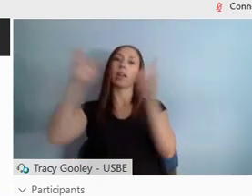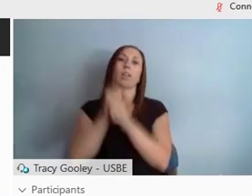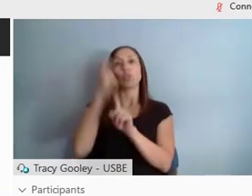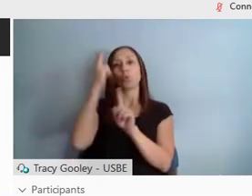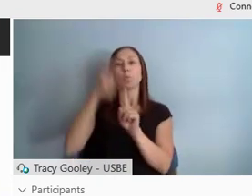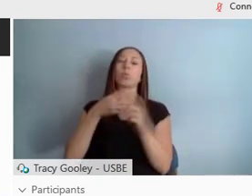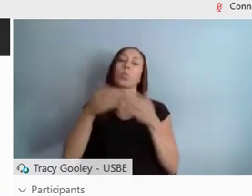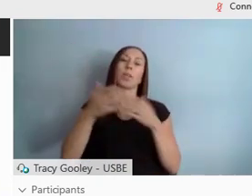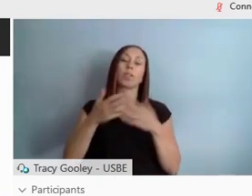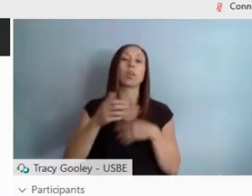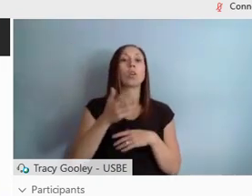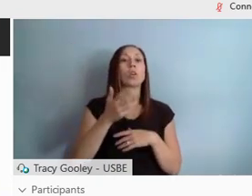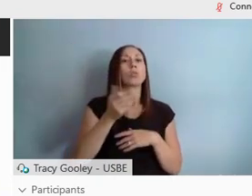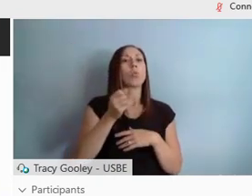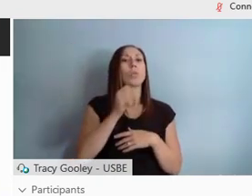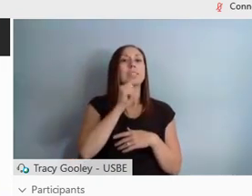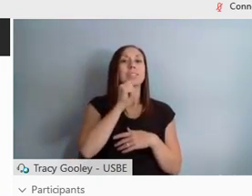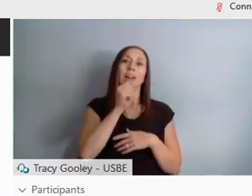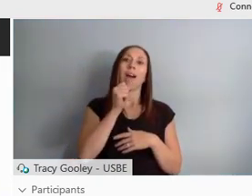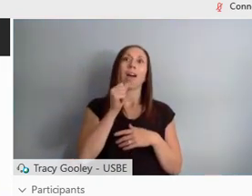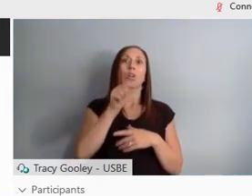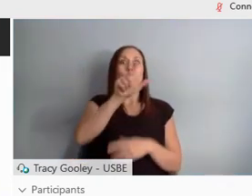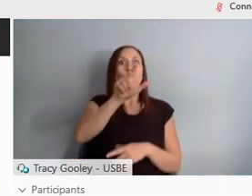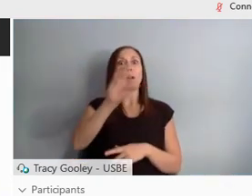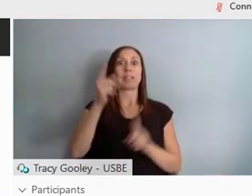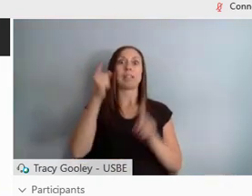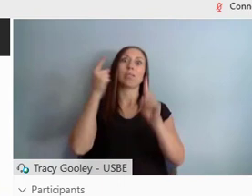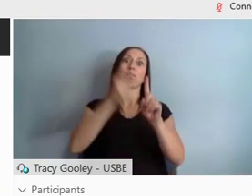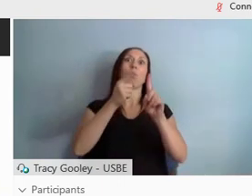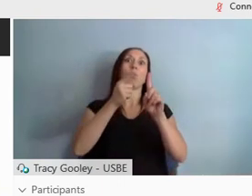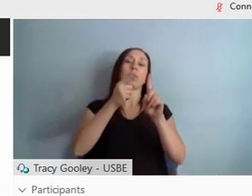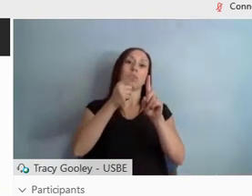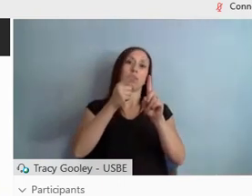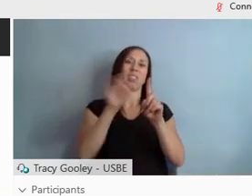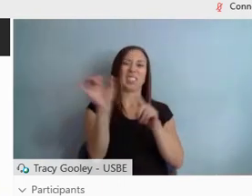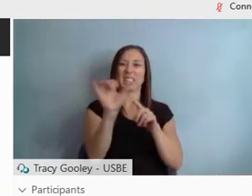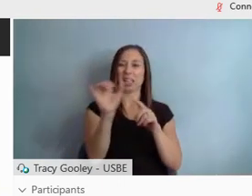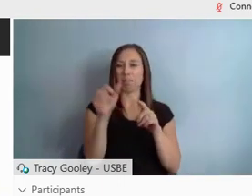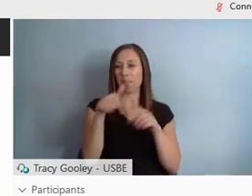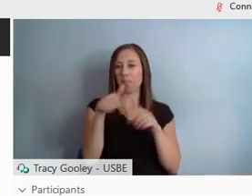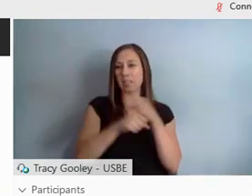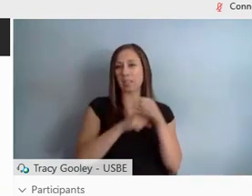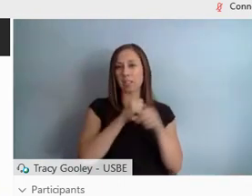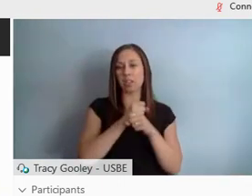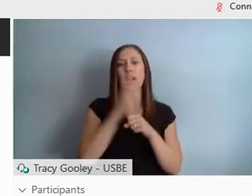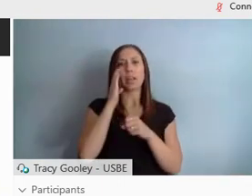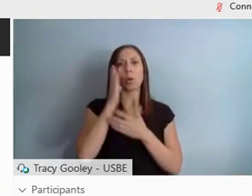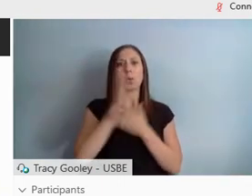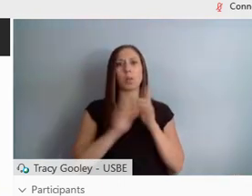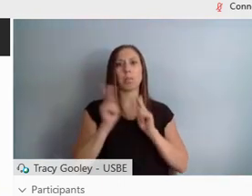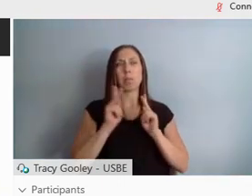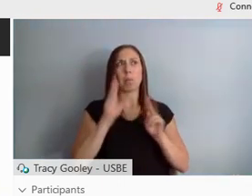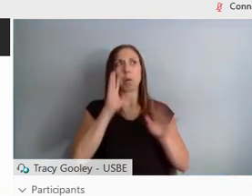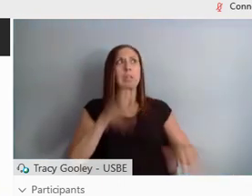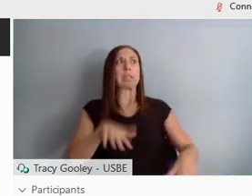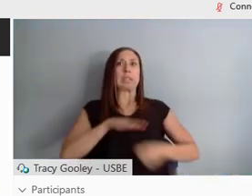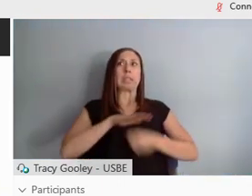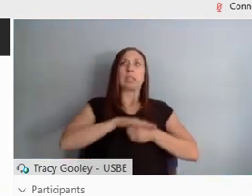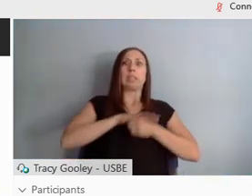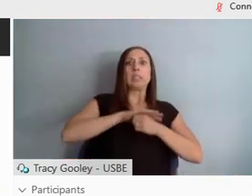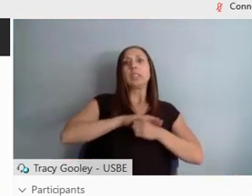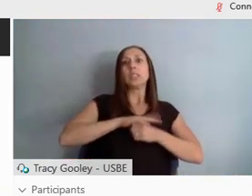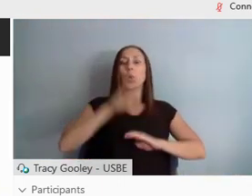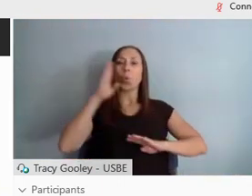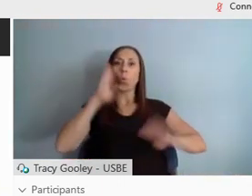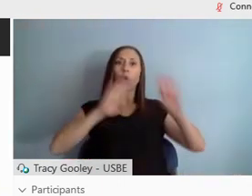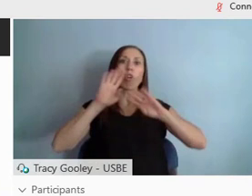it's not worth as many points as it is currently. So I know a lot of people seem to get a little bit stressed out and worried